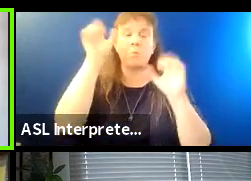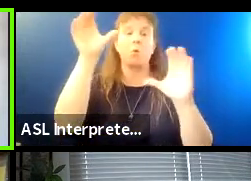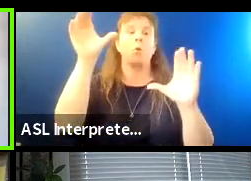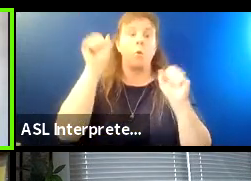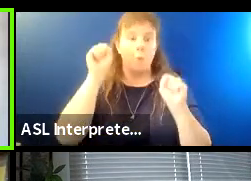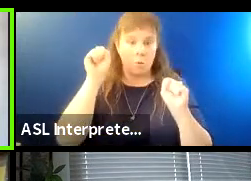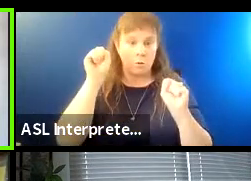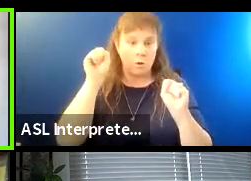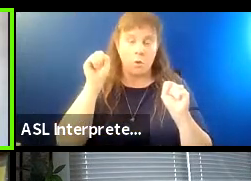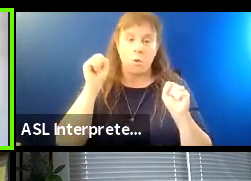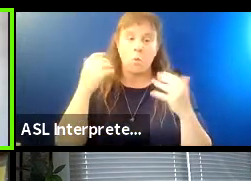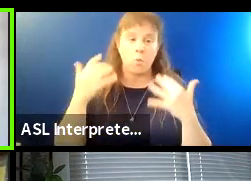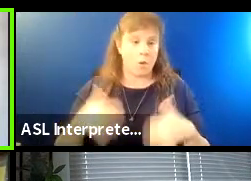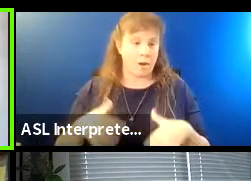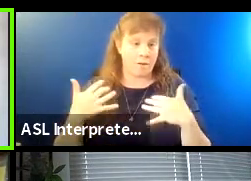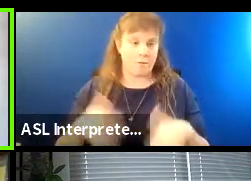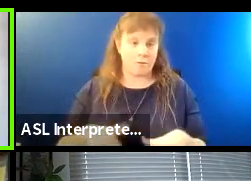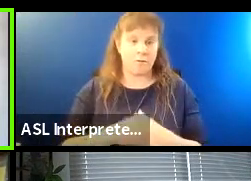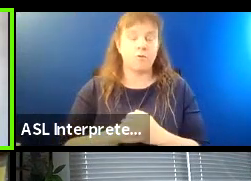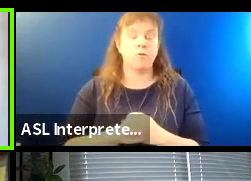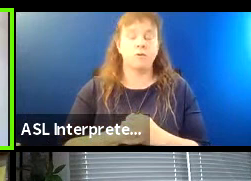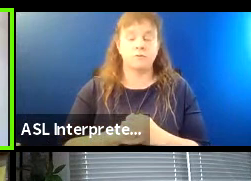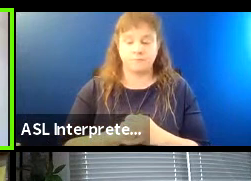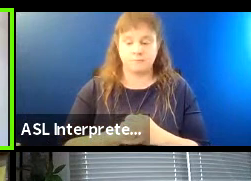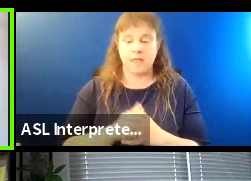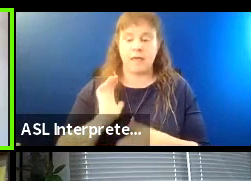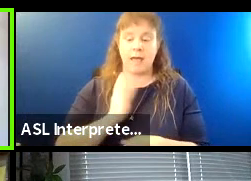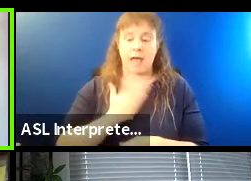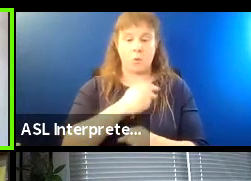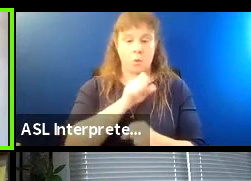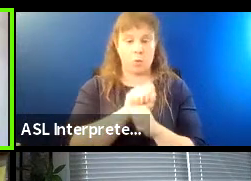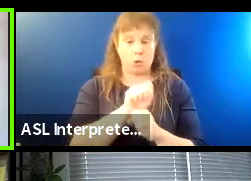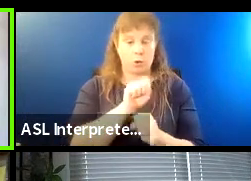We have centered this work